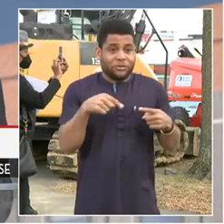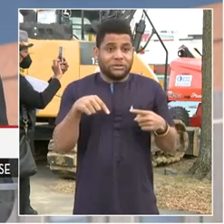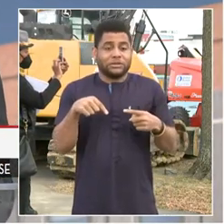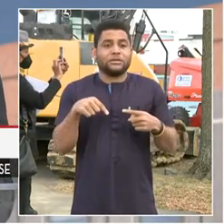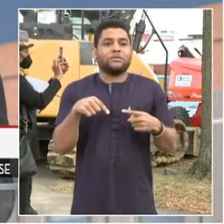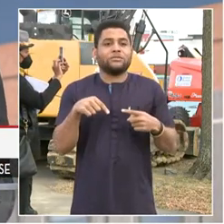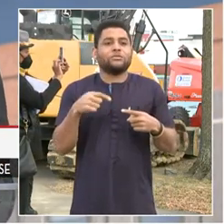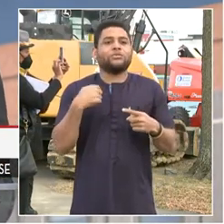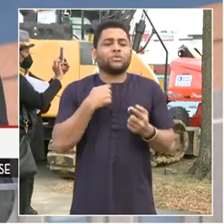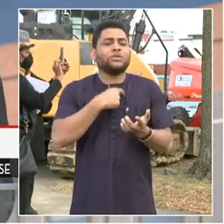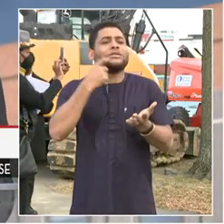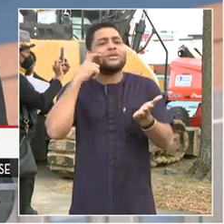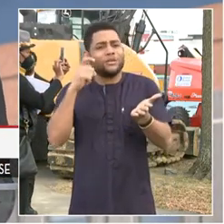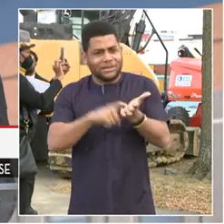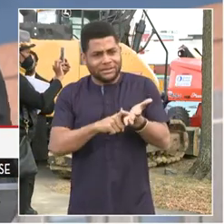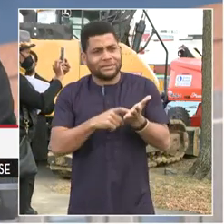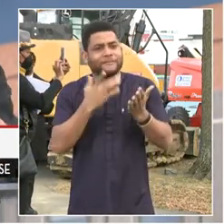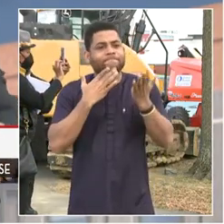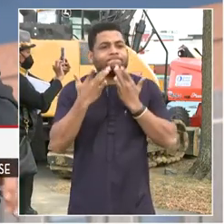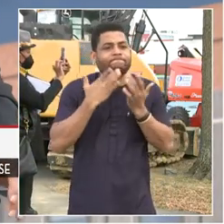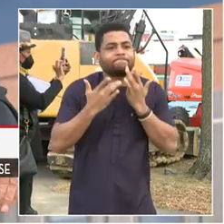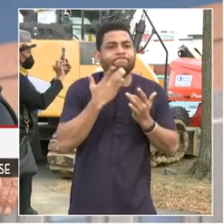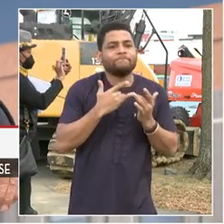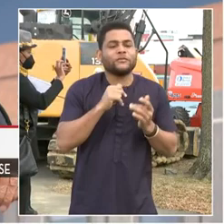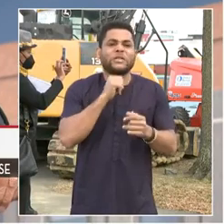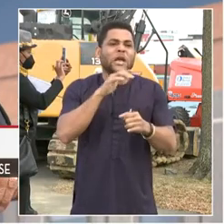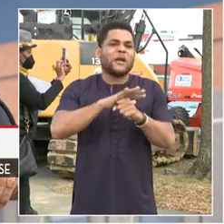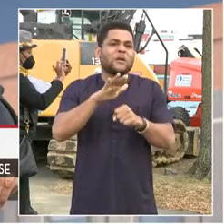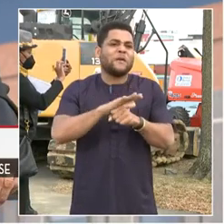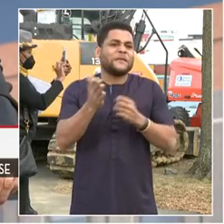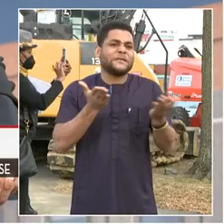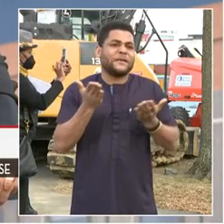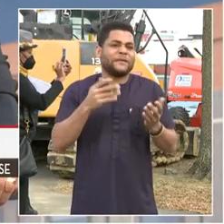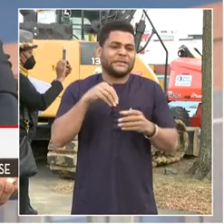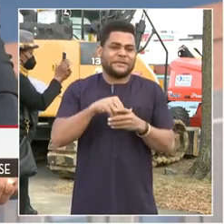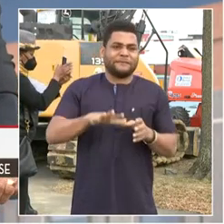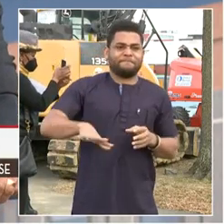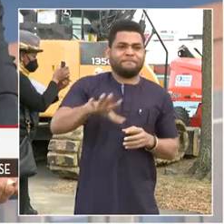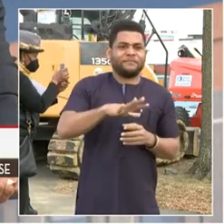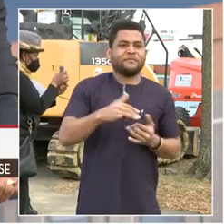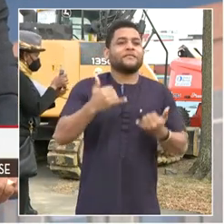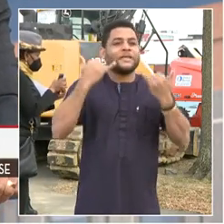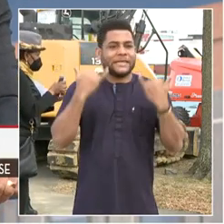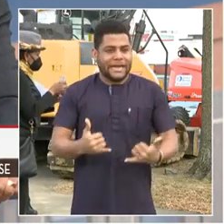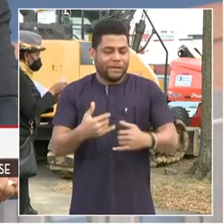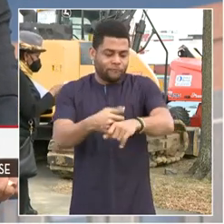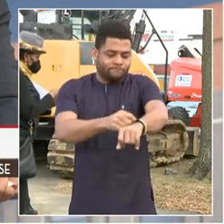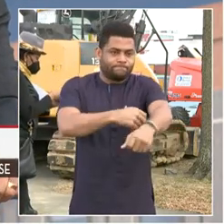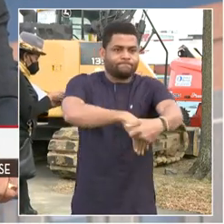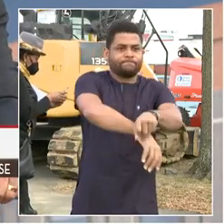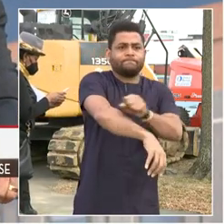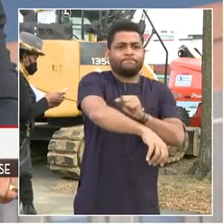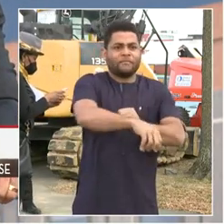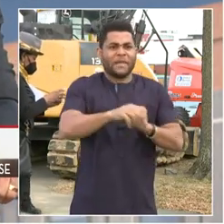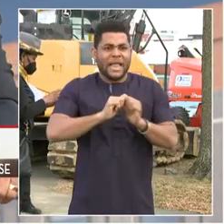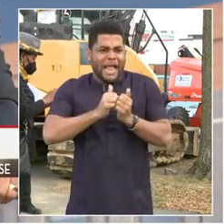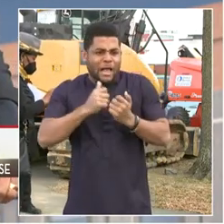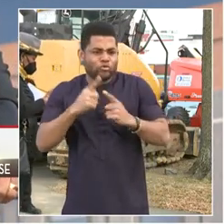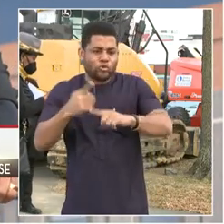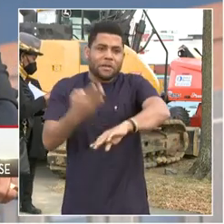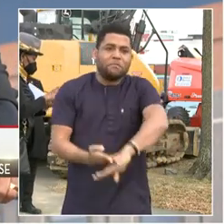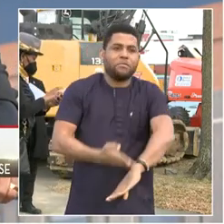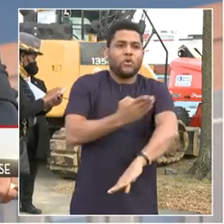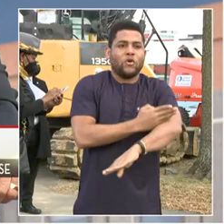done to be able to bring together the work that we have done together and